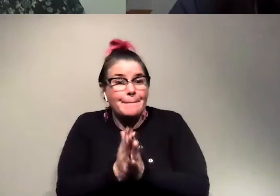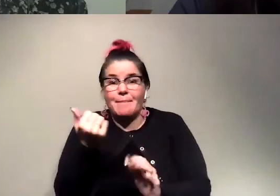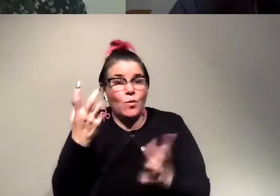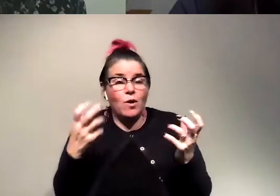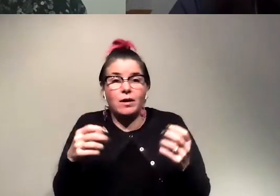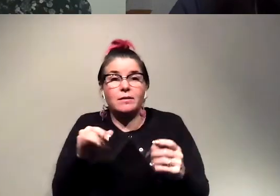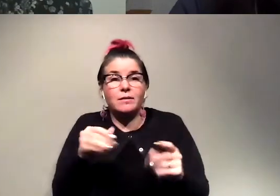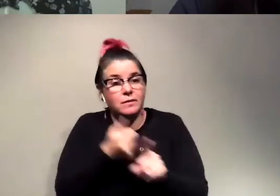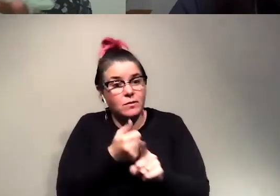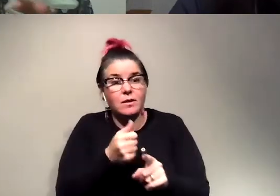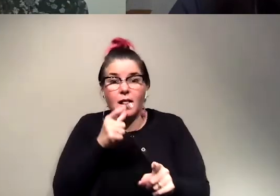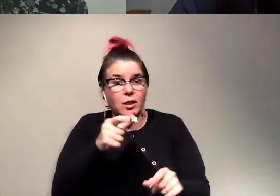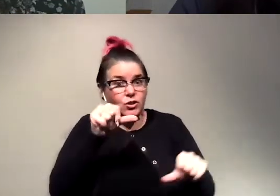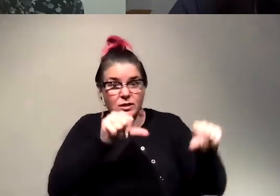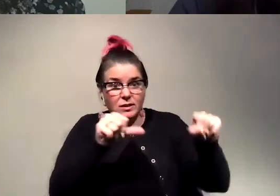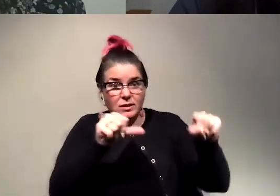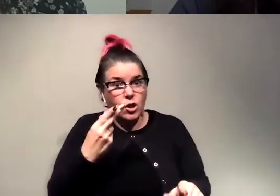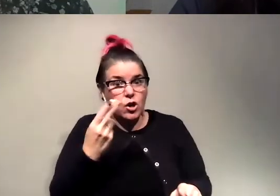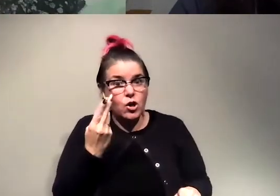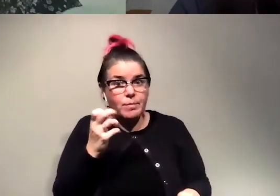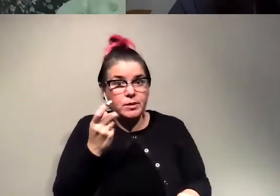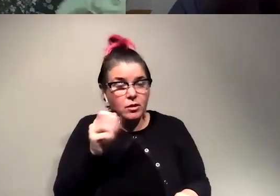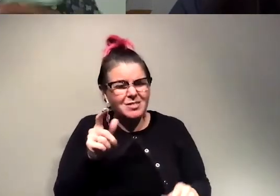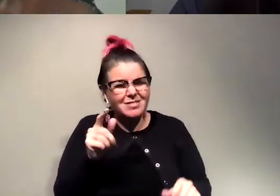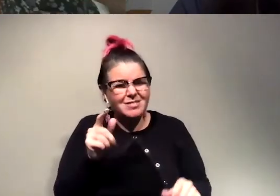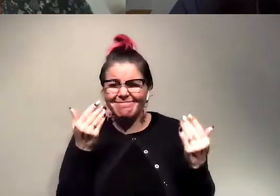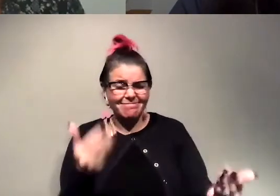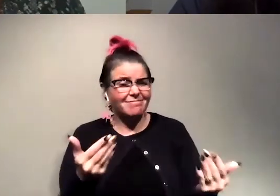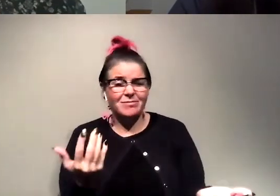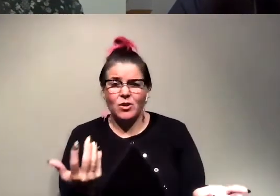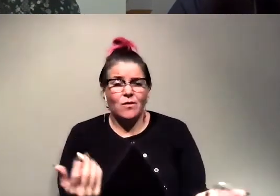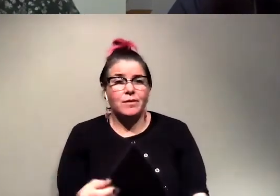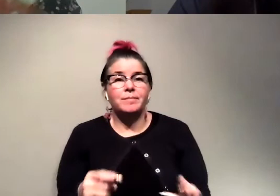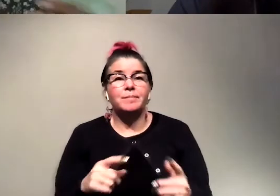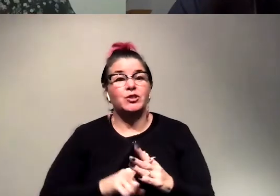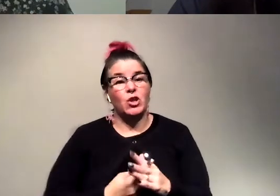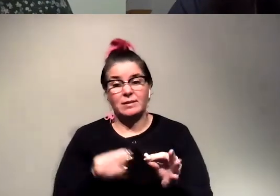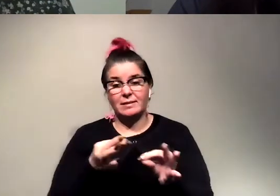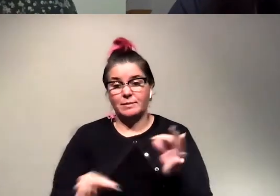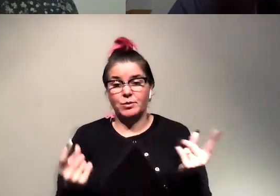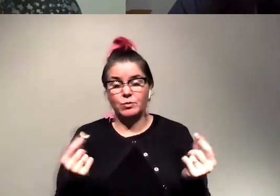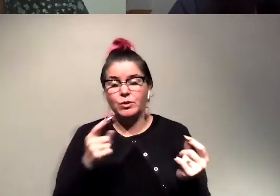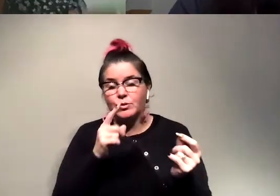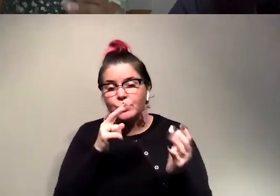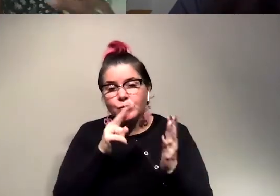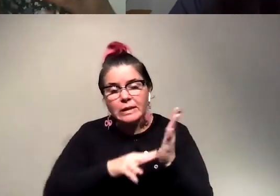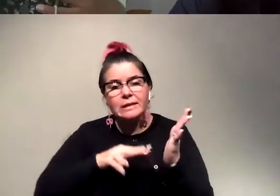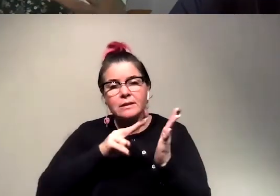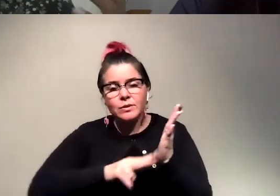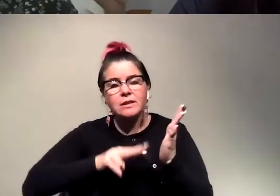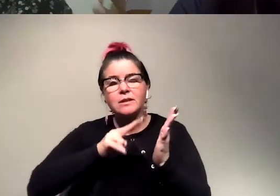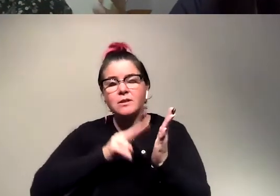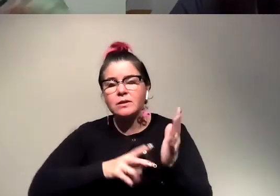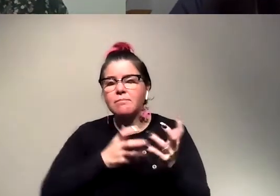a herpetologist, you can definitely go for it. It starts as simply as reading up as much as you can about a